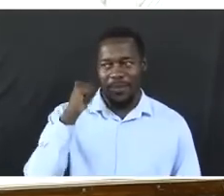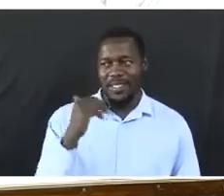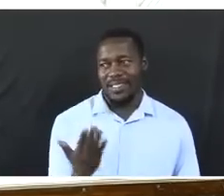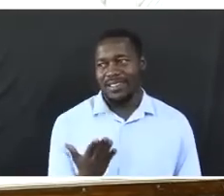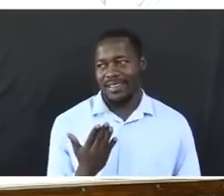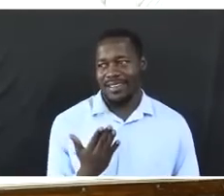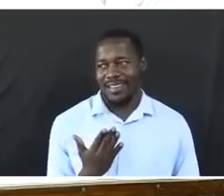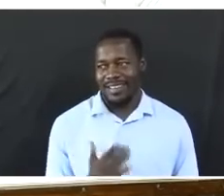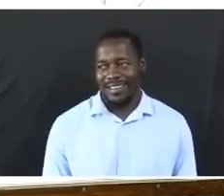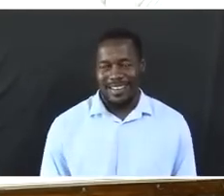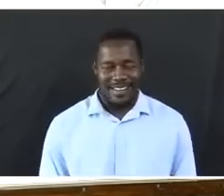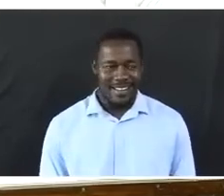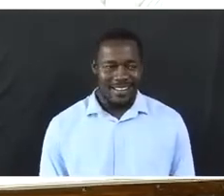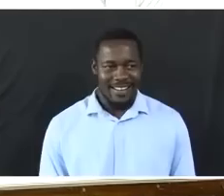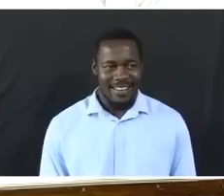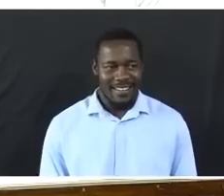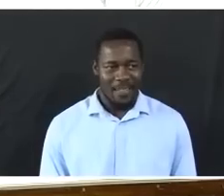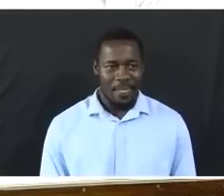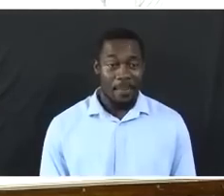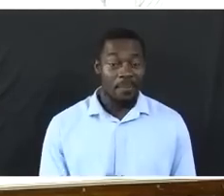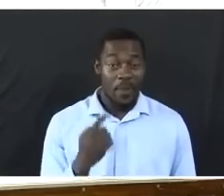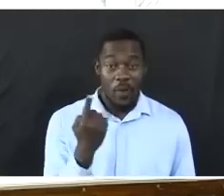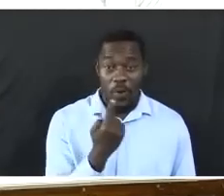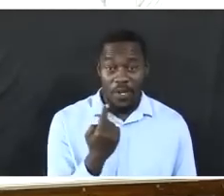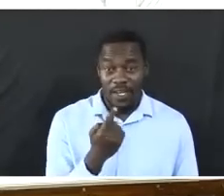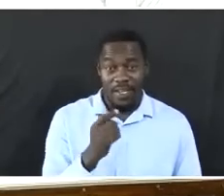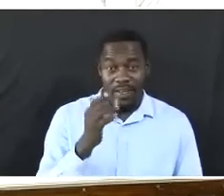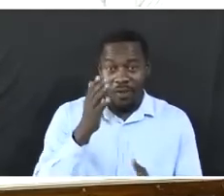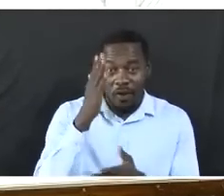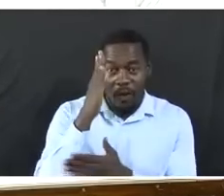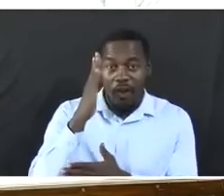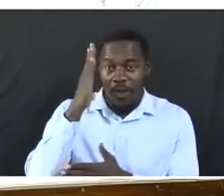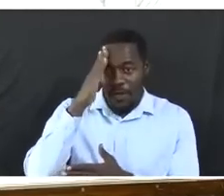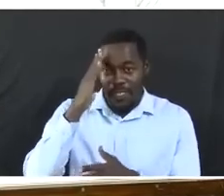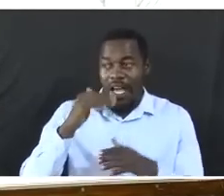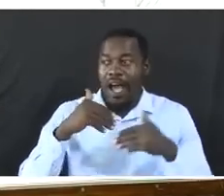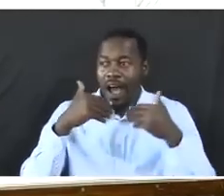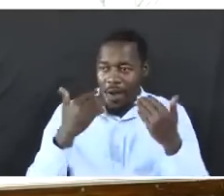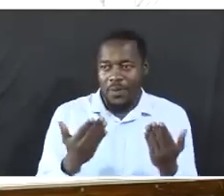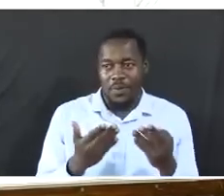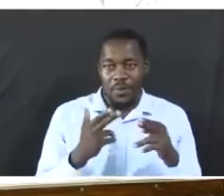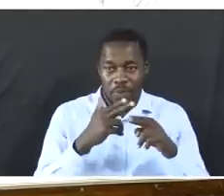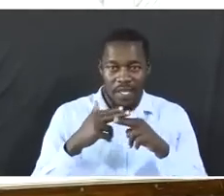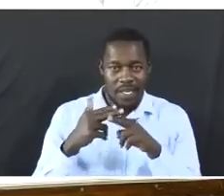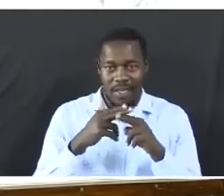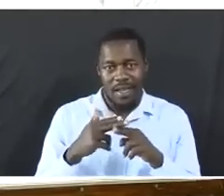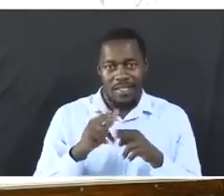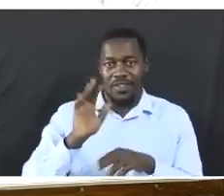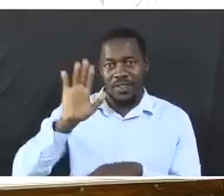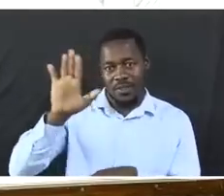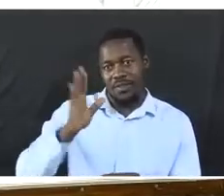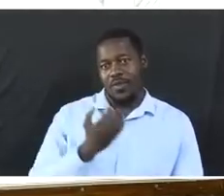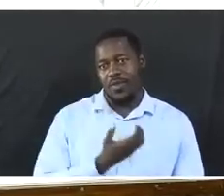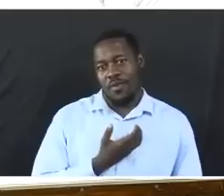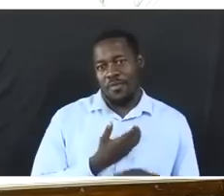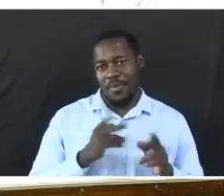Only God would know how to handle his case. Because we are not condemning anyone